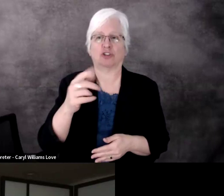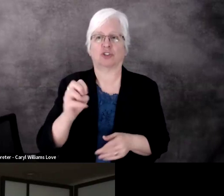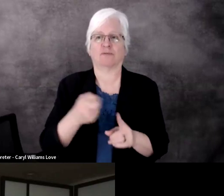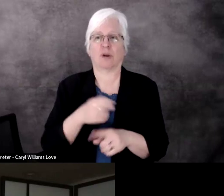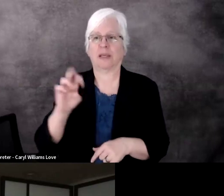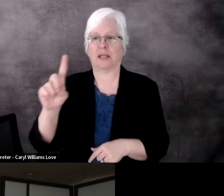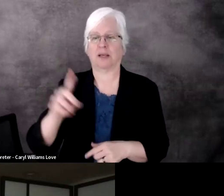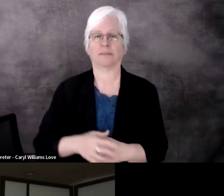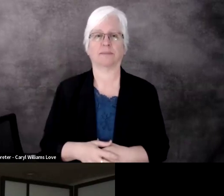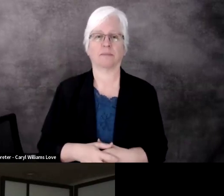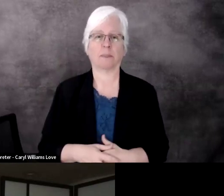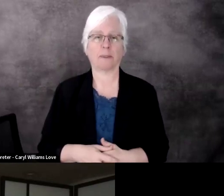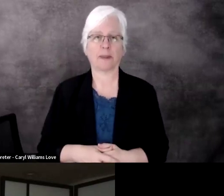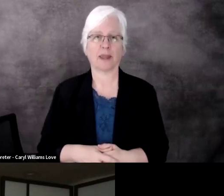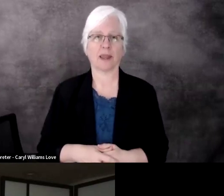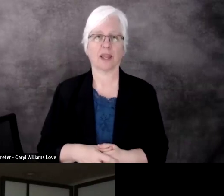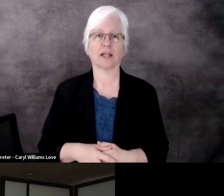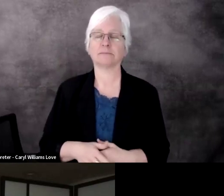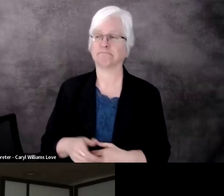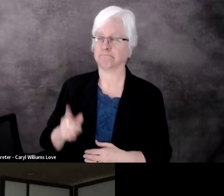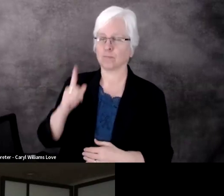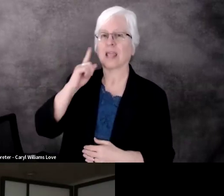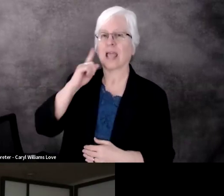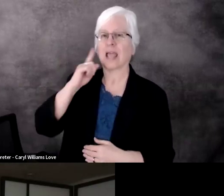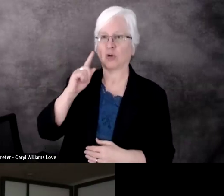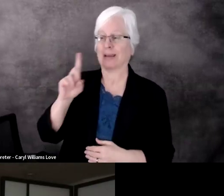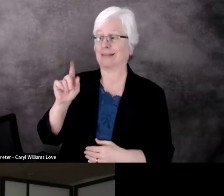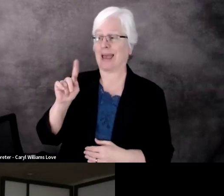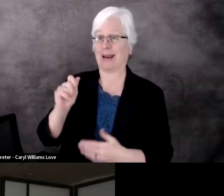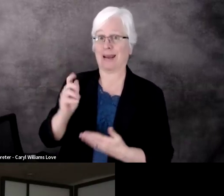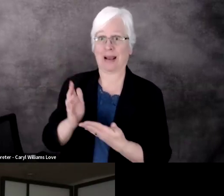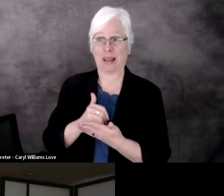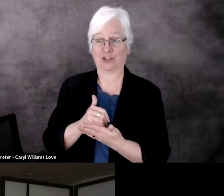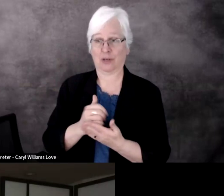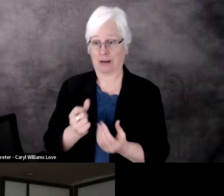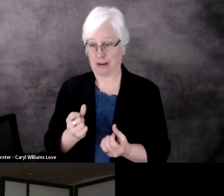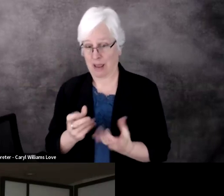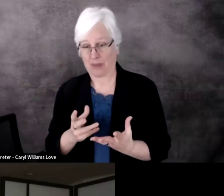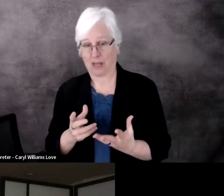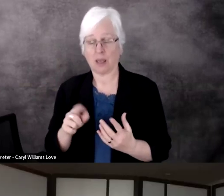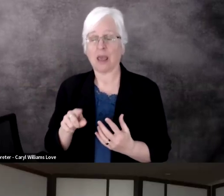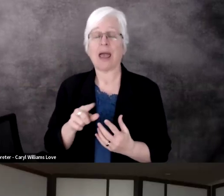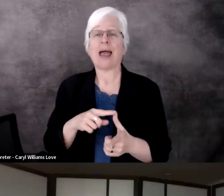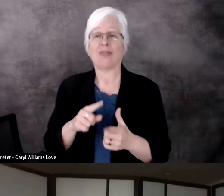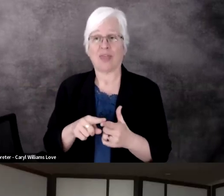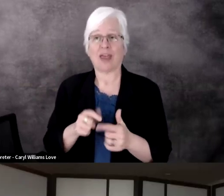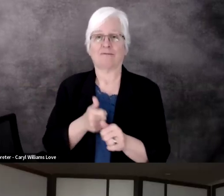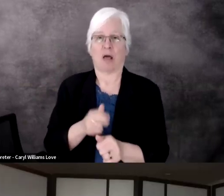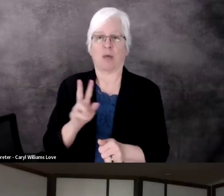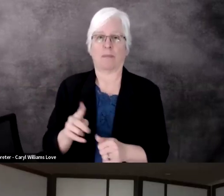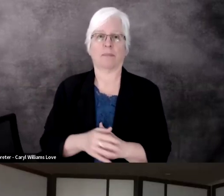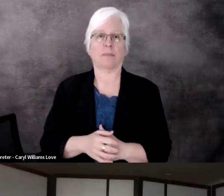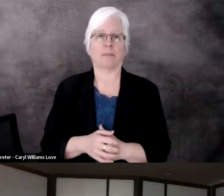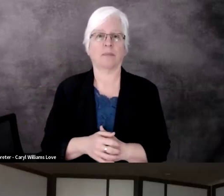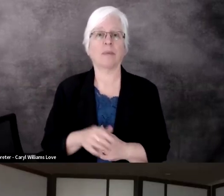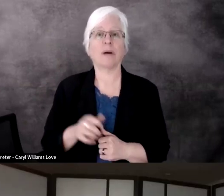theme here I'm hearing with data collection and follow-up. So we'll definitely track that. And I'm going to save the chat here